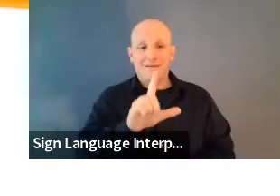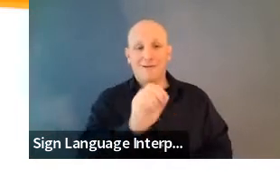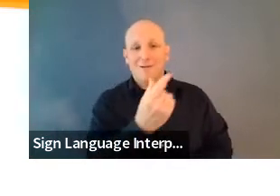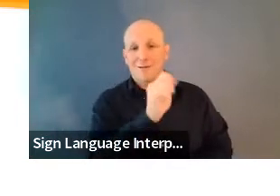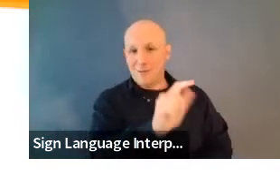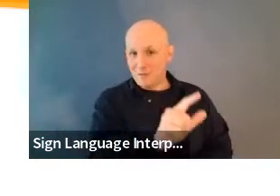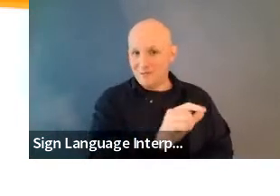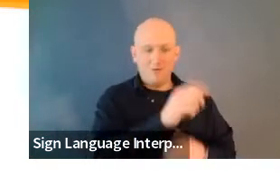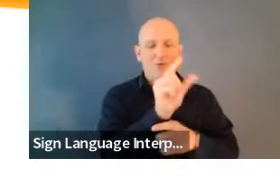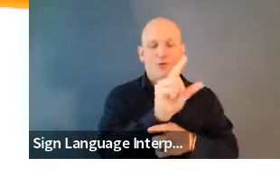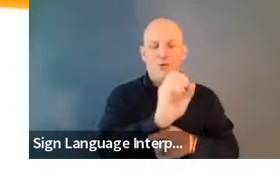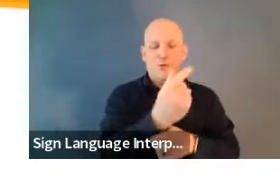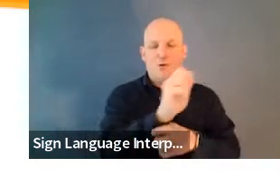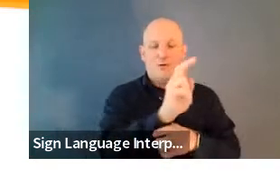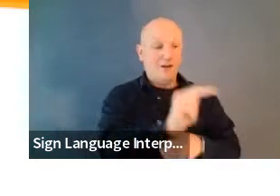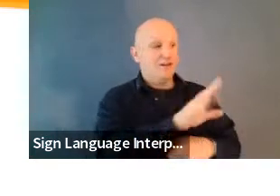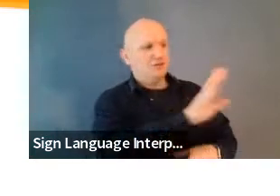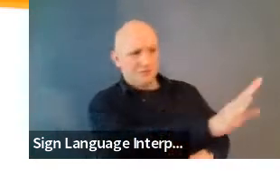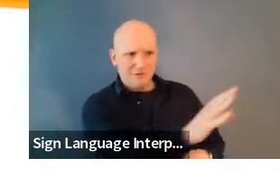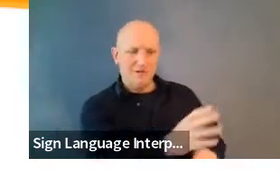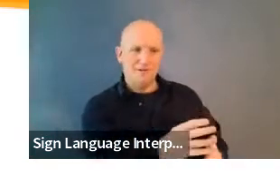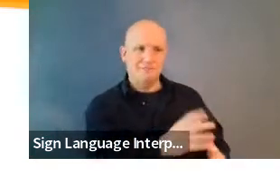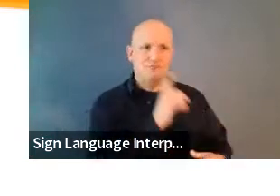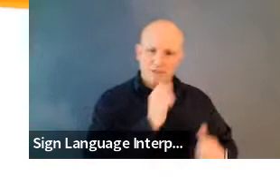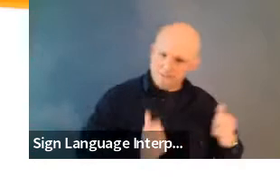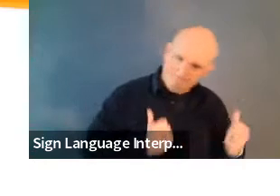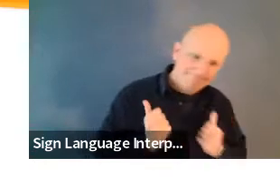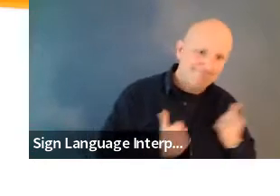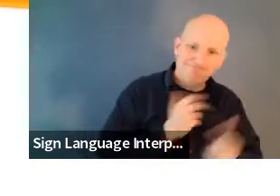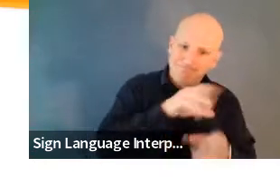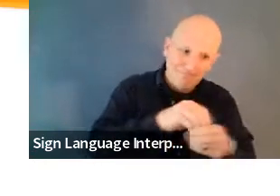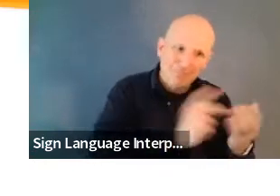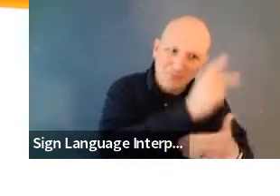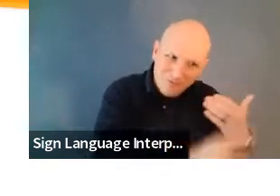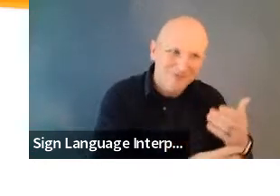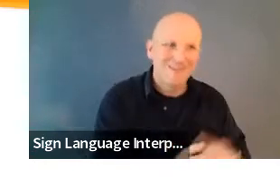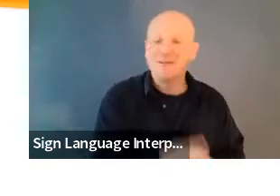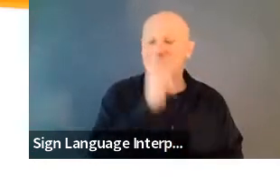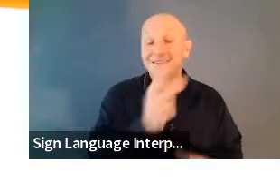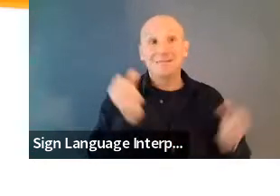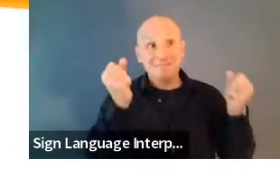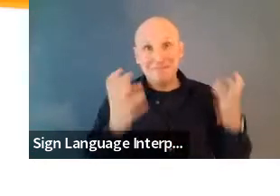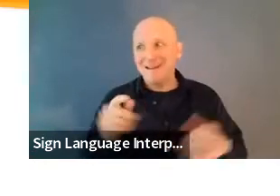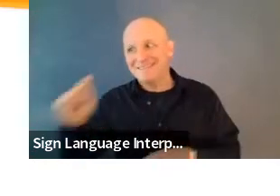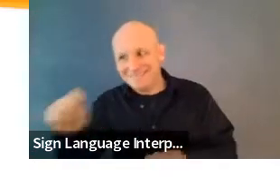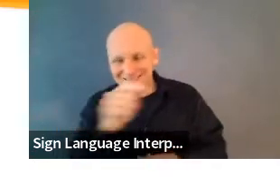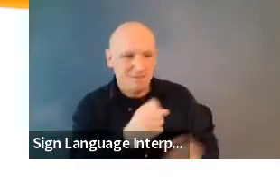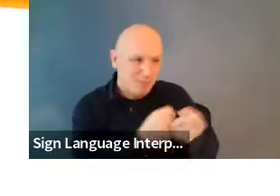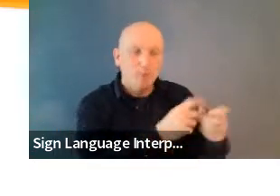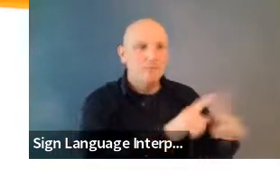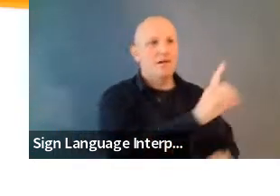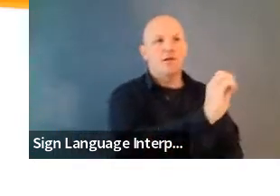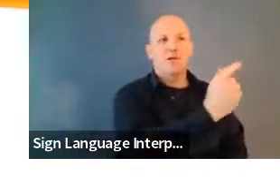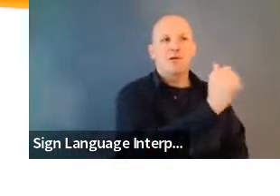was dedicated for the program. And we've had a lot of enthusiastic local support. We'll talk more about some of them later,